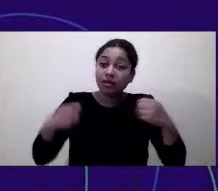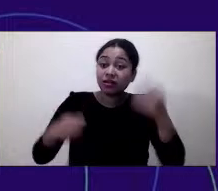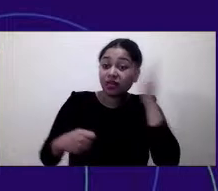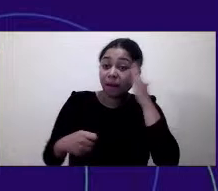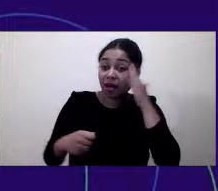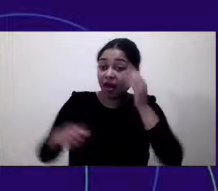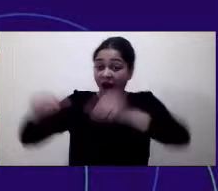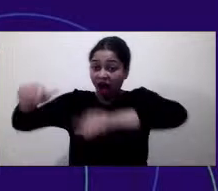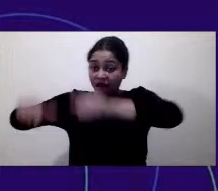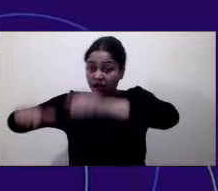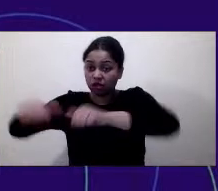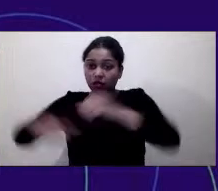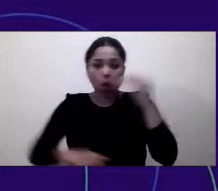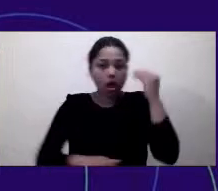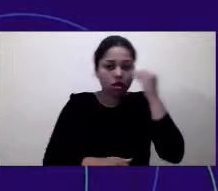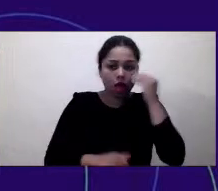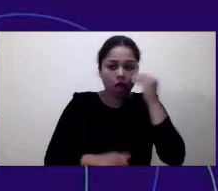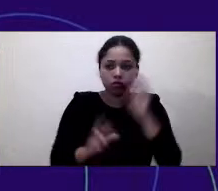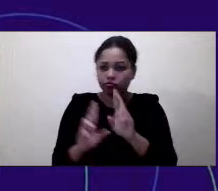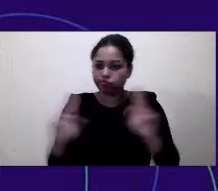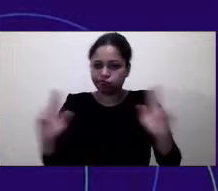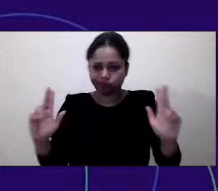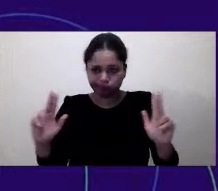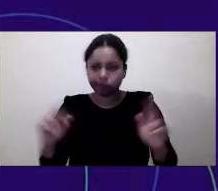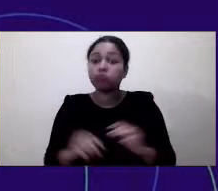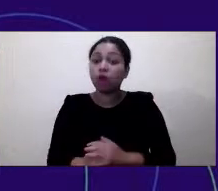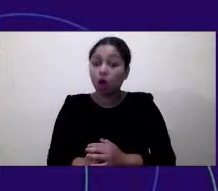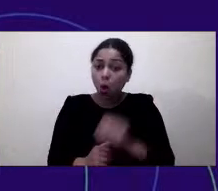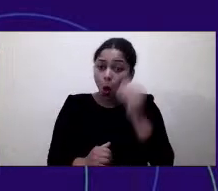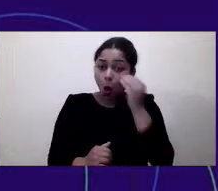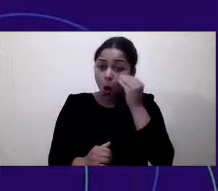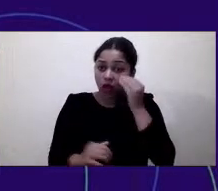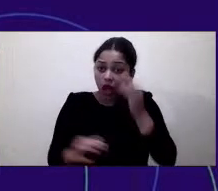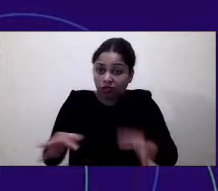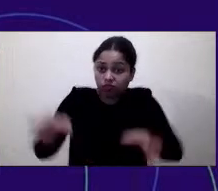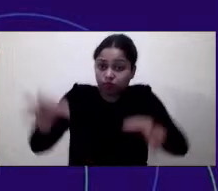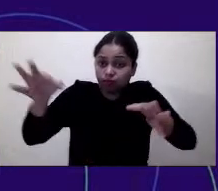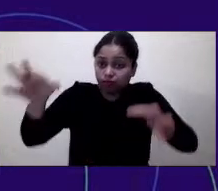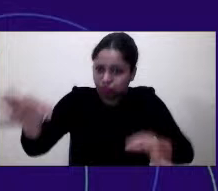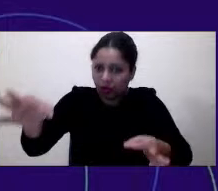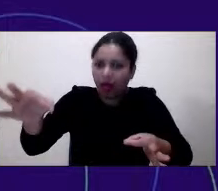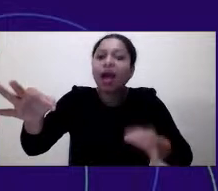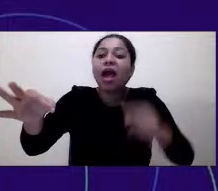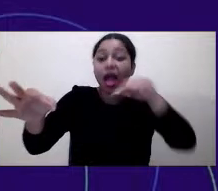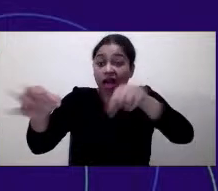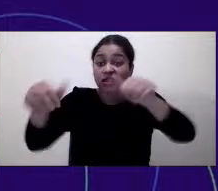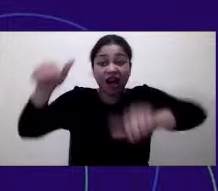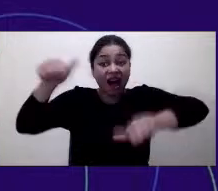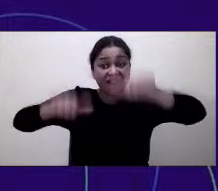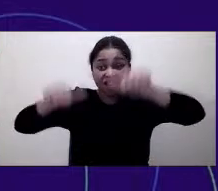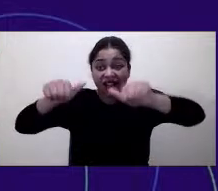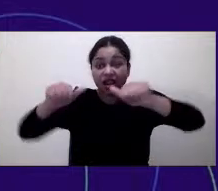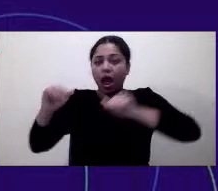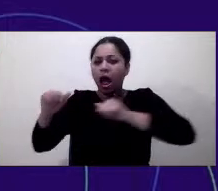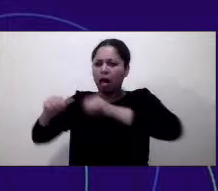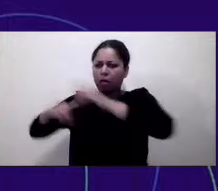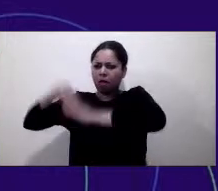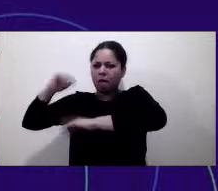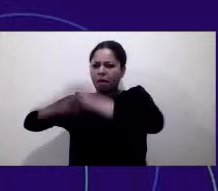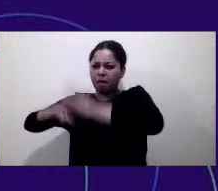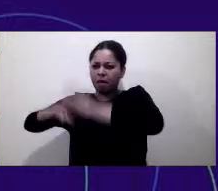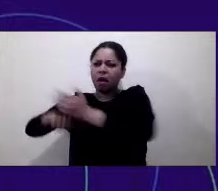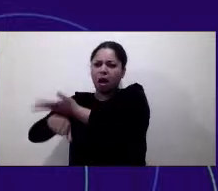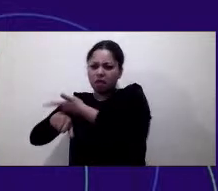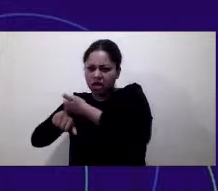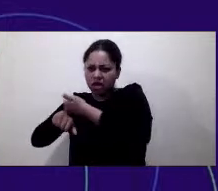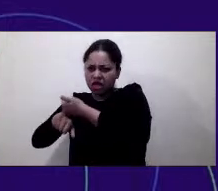Yes, while test is a product that measures a particular set of skills or a particular set of contents,